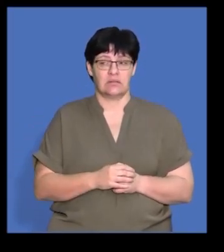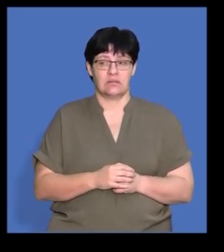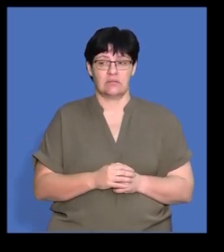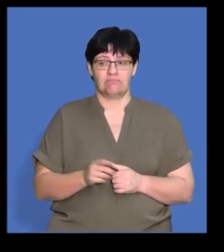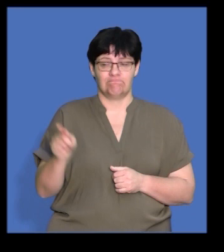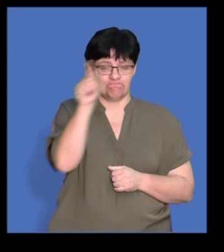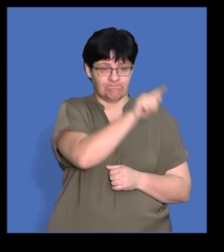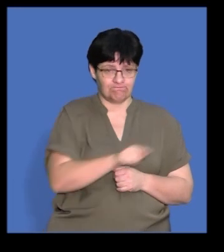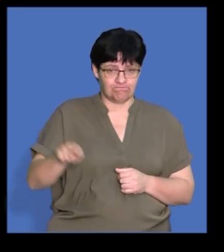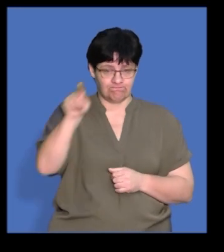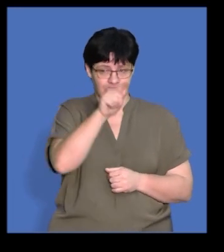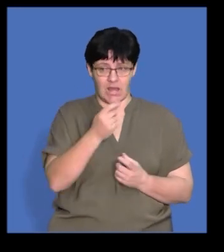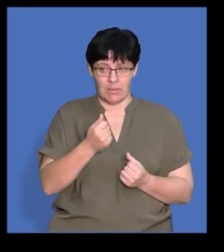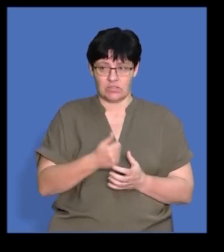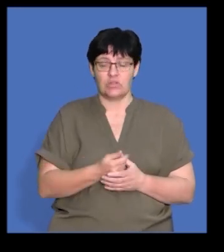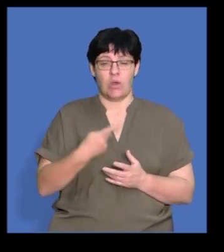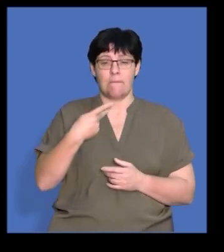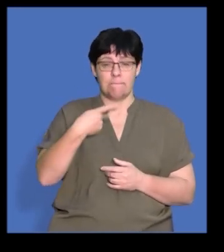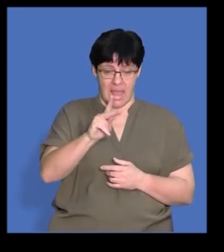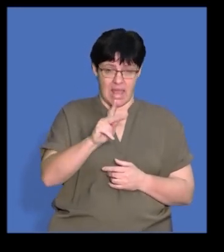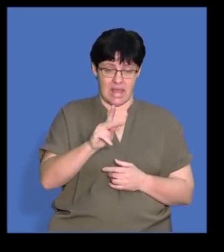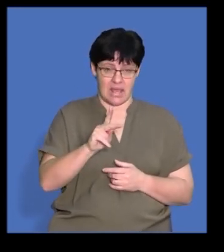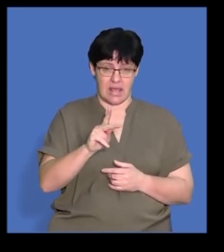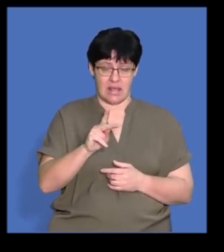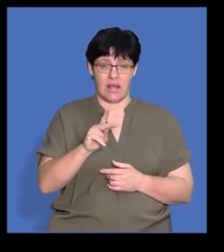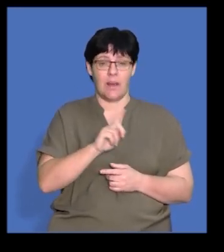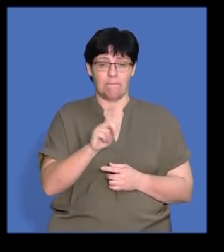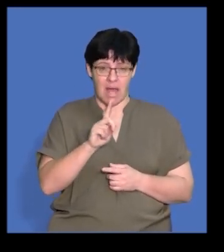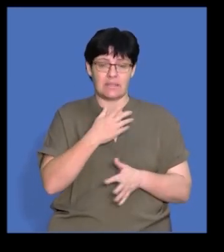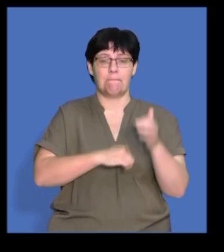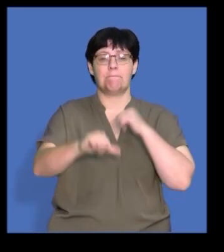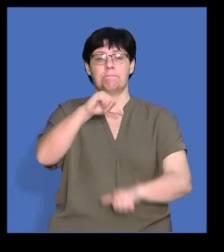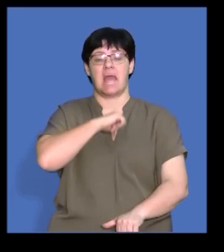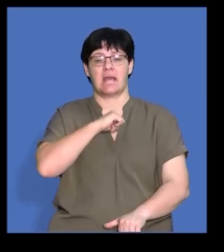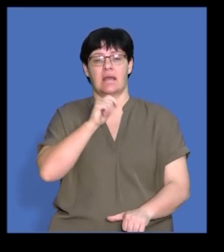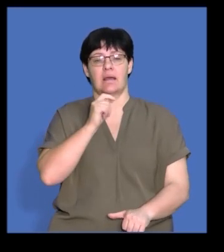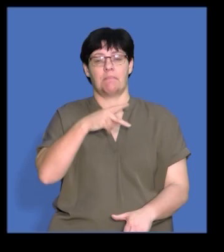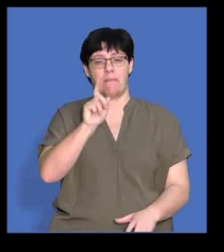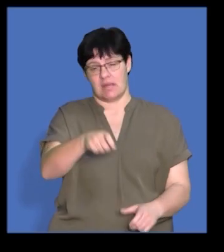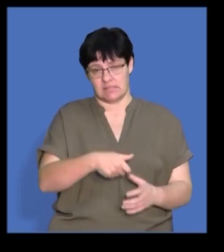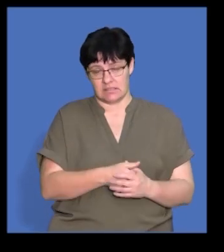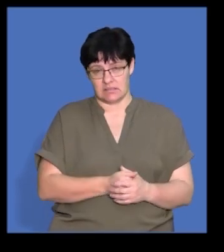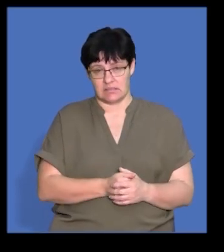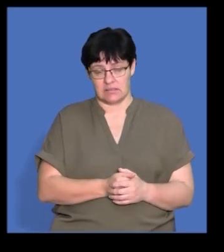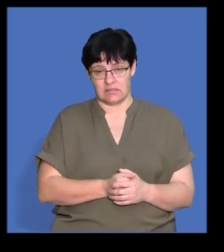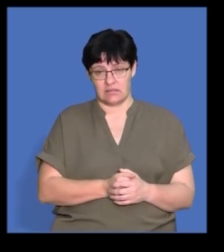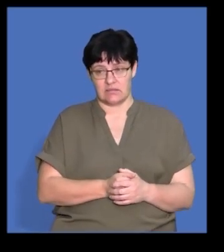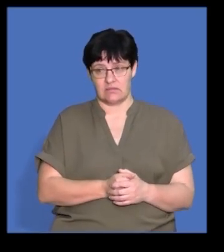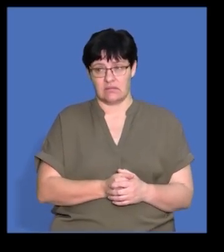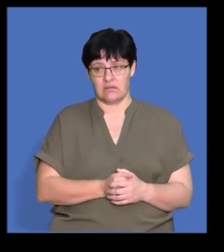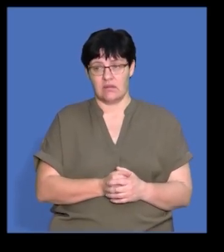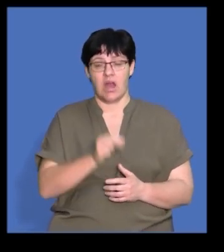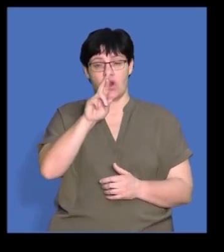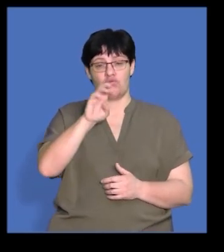that amount of money, sorry, he's paying that amount of money, but there's a rebate. So, when we have